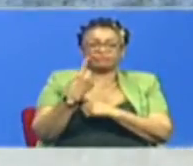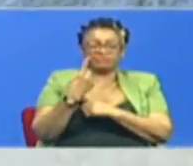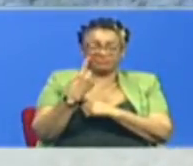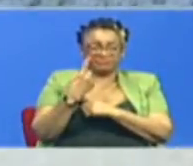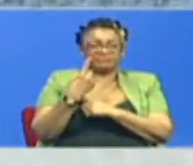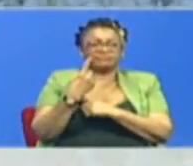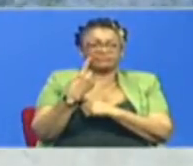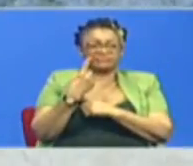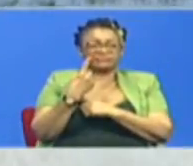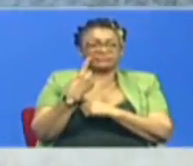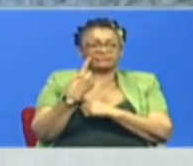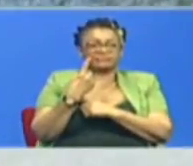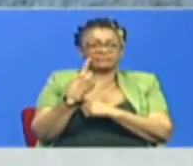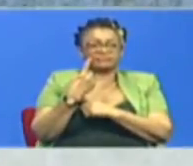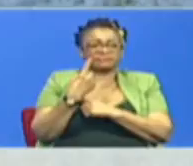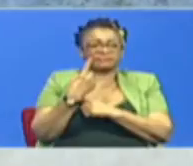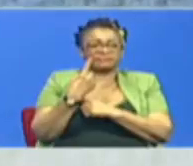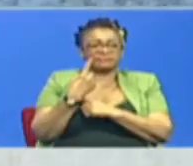at that.